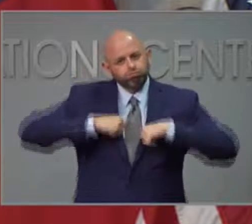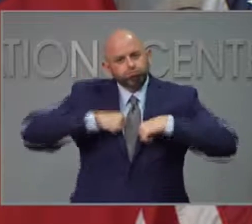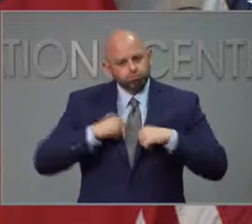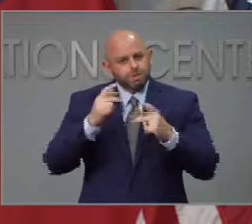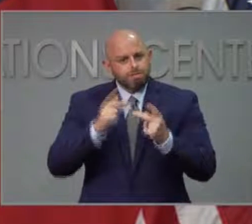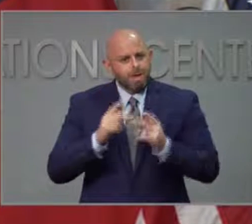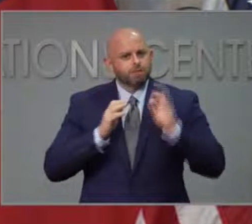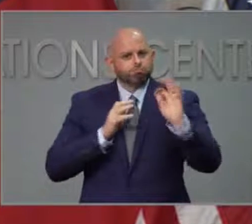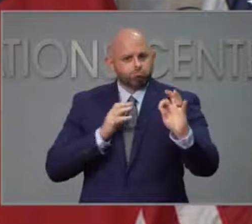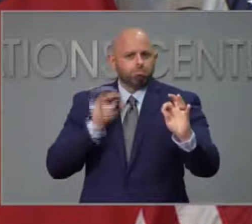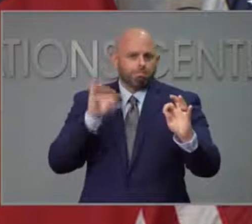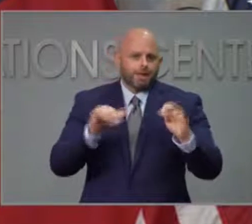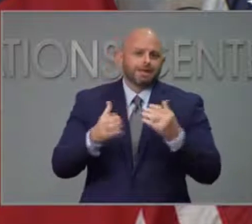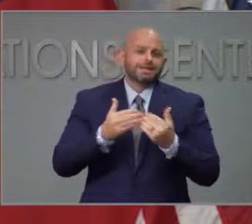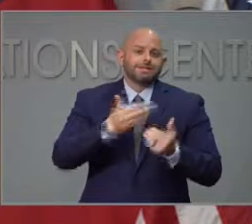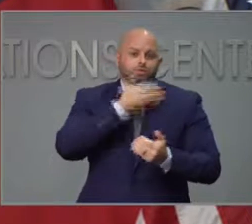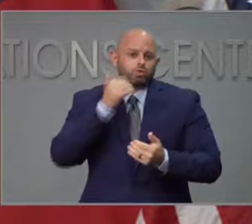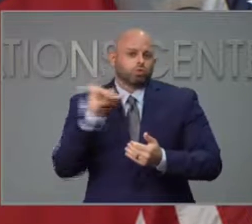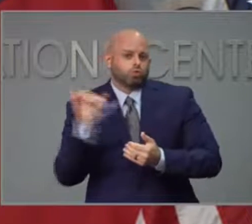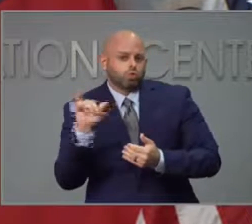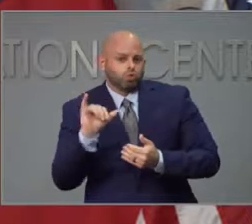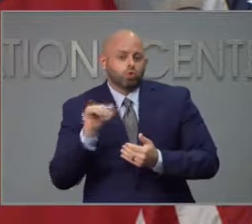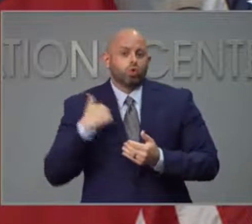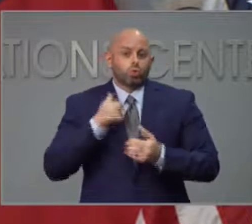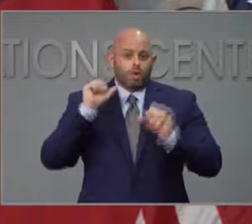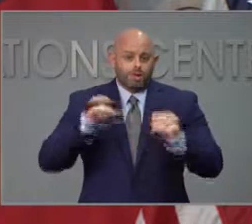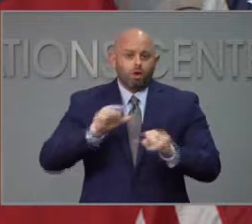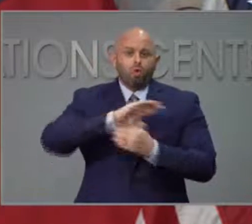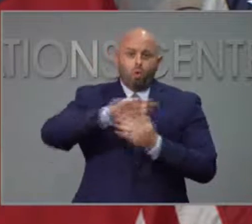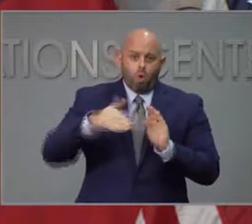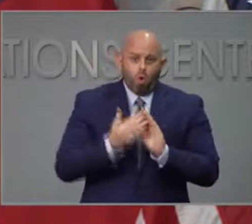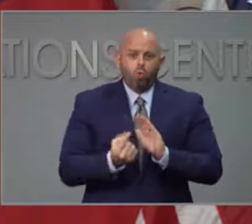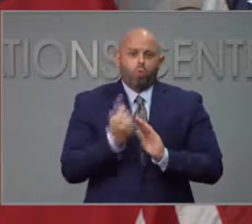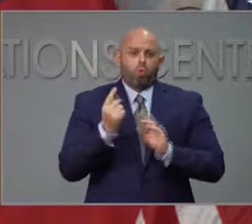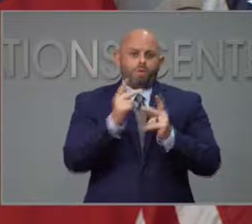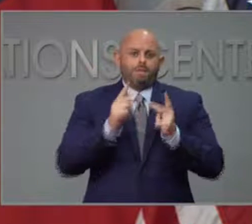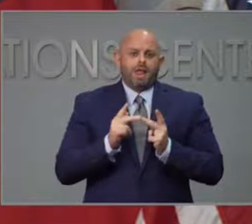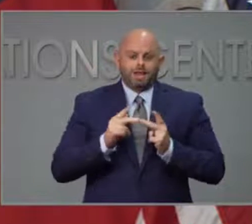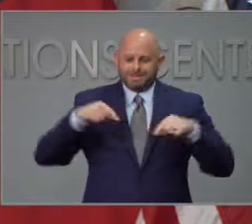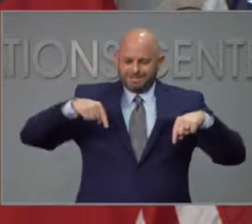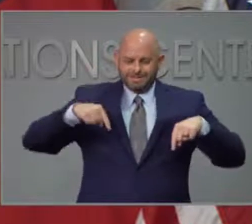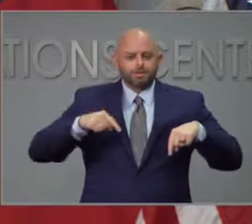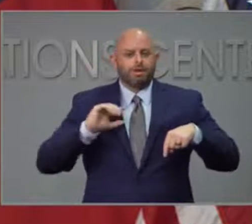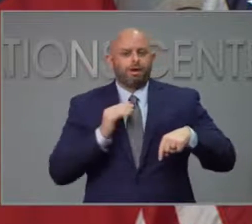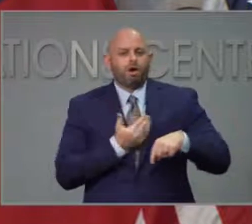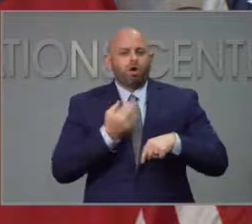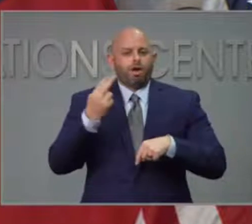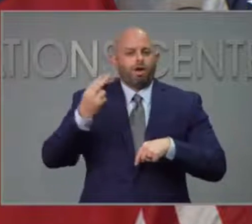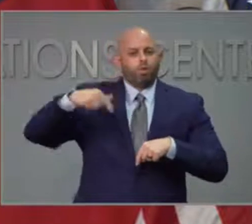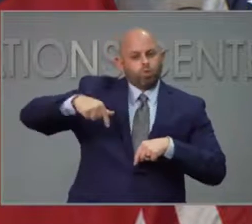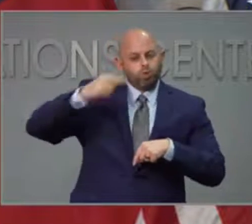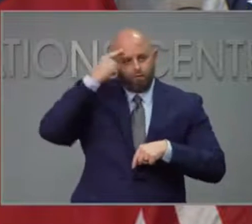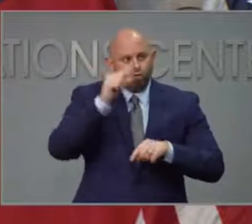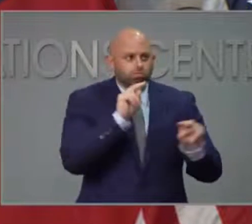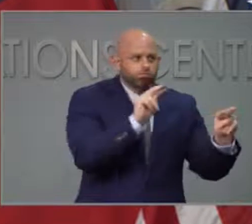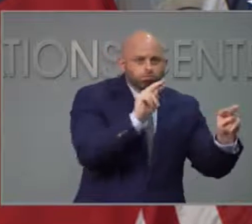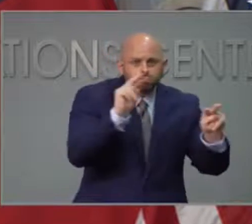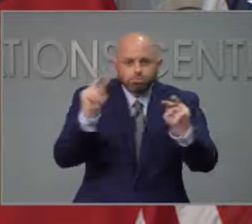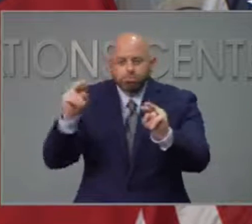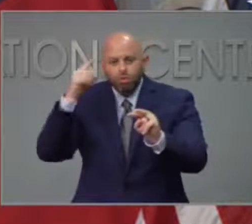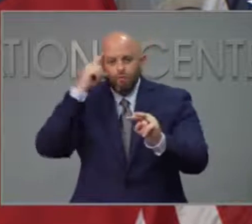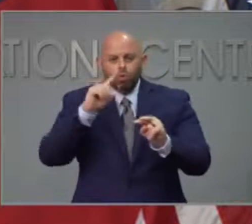for easier operations if we can be at one or the other headquarters for monitoring for